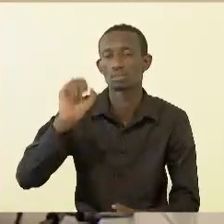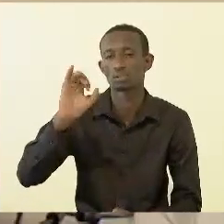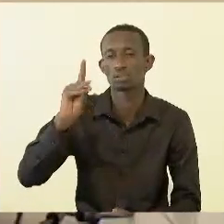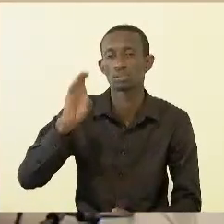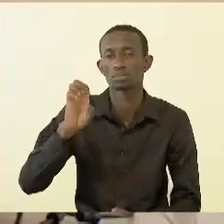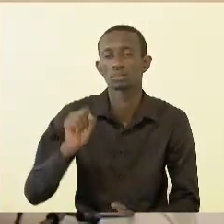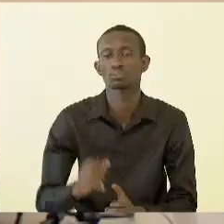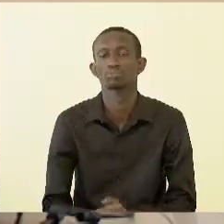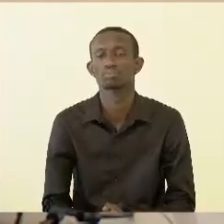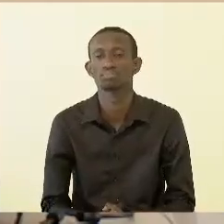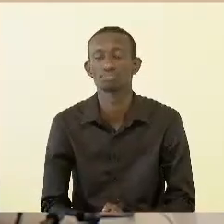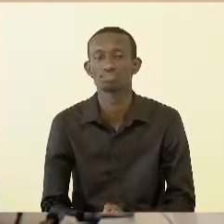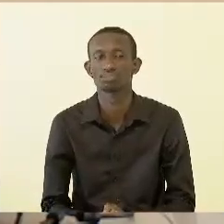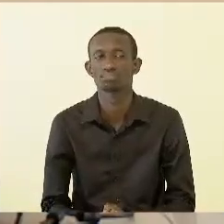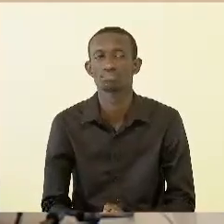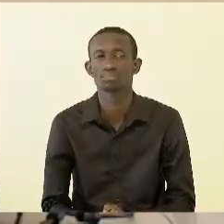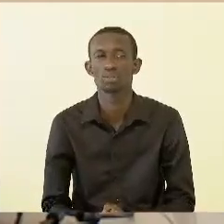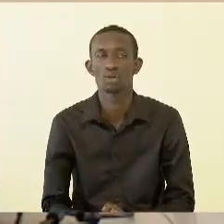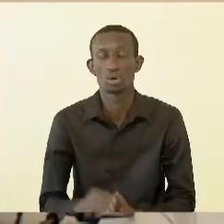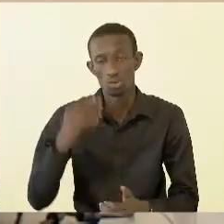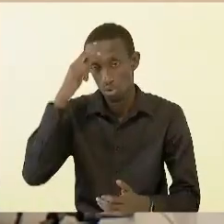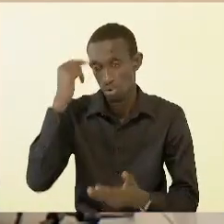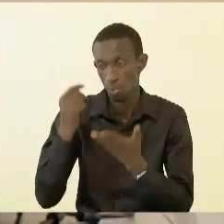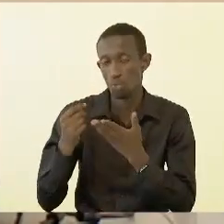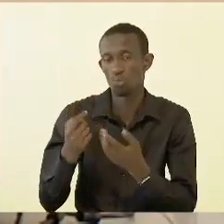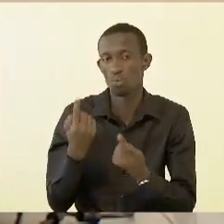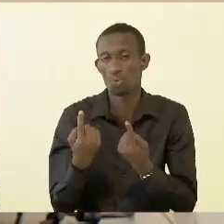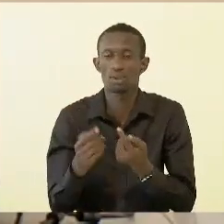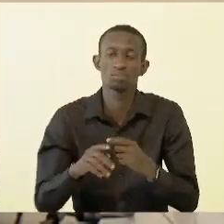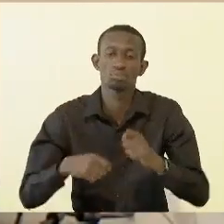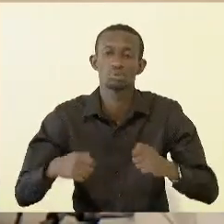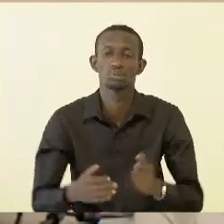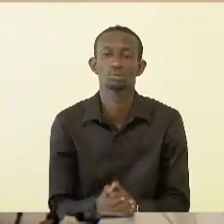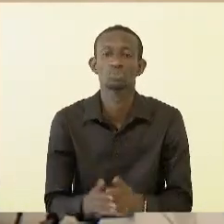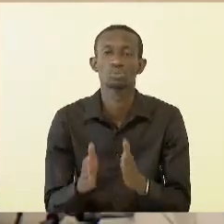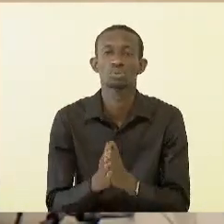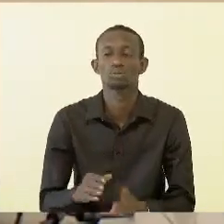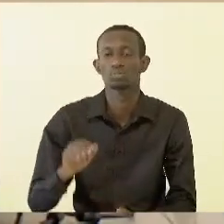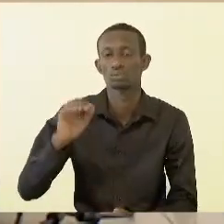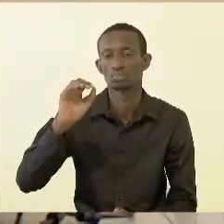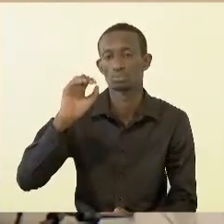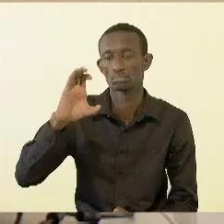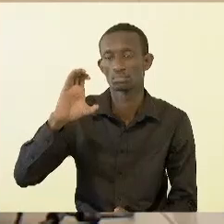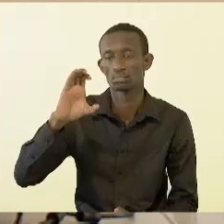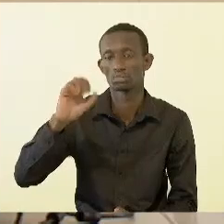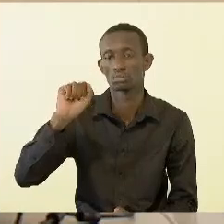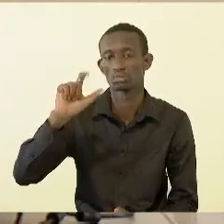hydrogen gas and the salt. So that is one of the reactions with calcium carbonate with